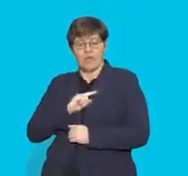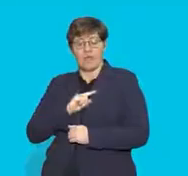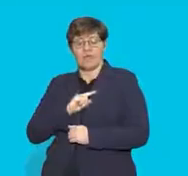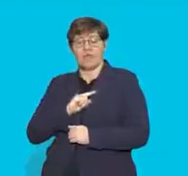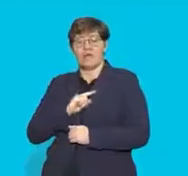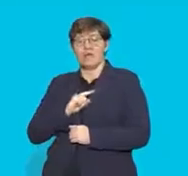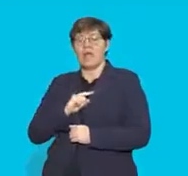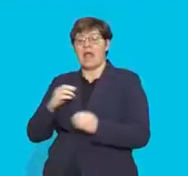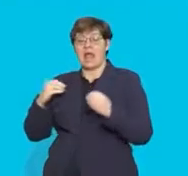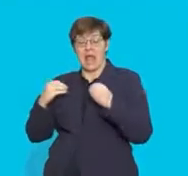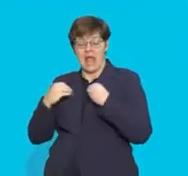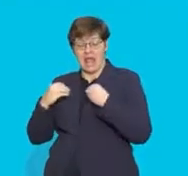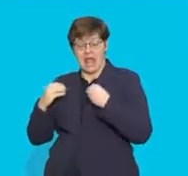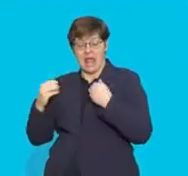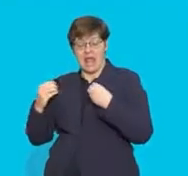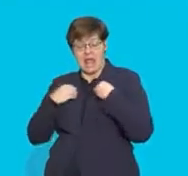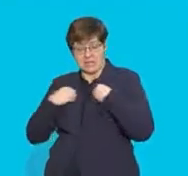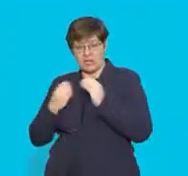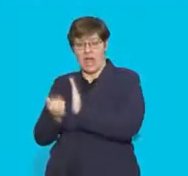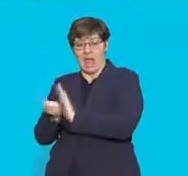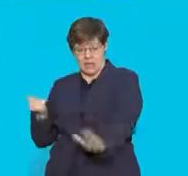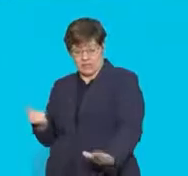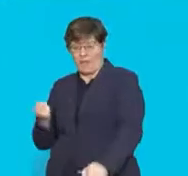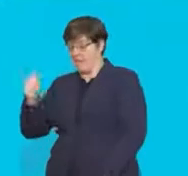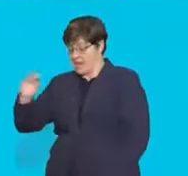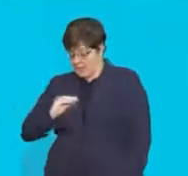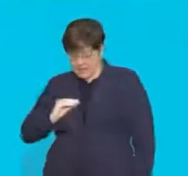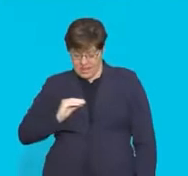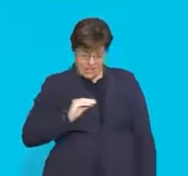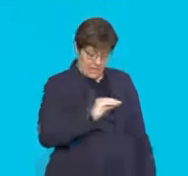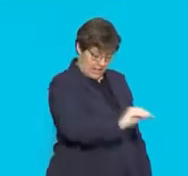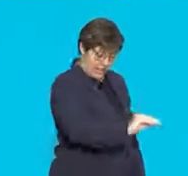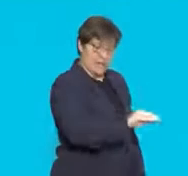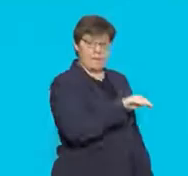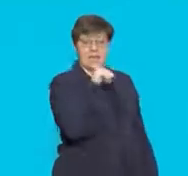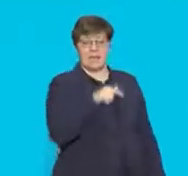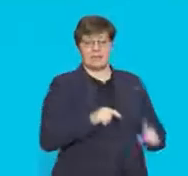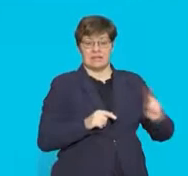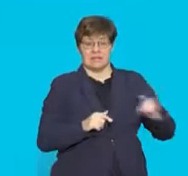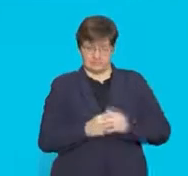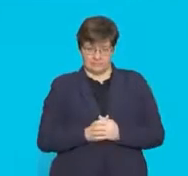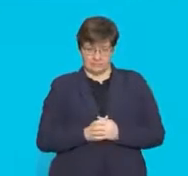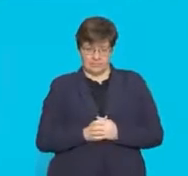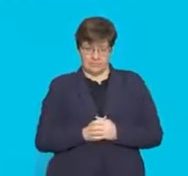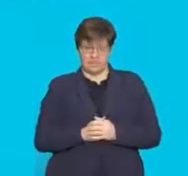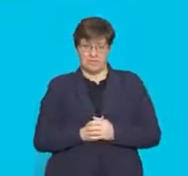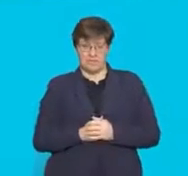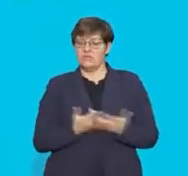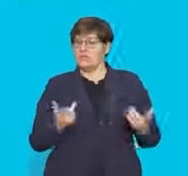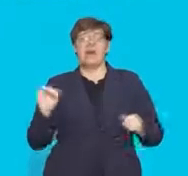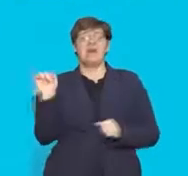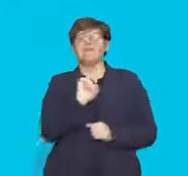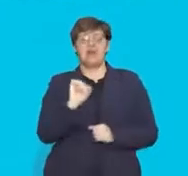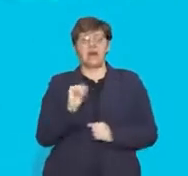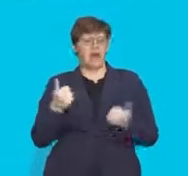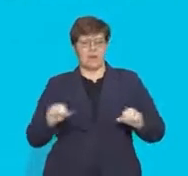our account, and for what was it? It was for the asset. Notice that the entry for the disposal has nothing to do with the